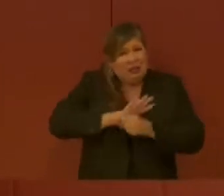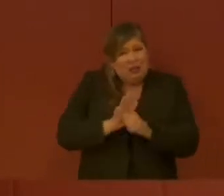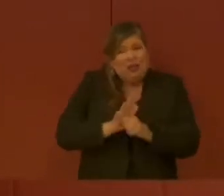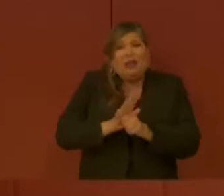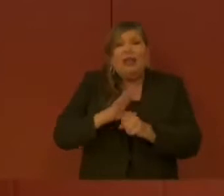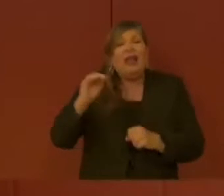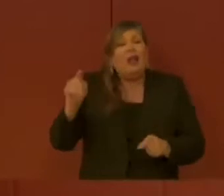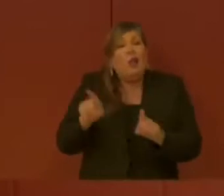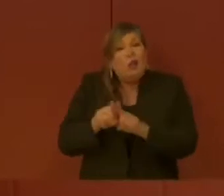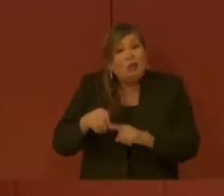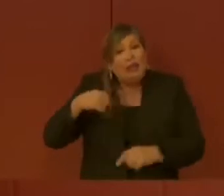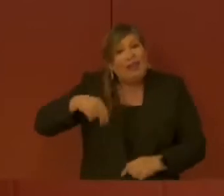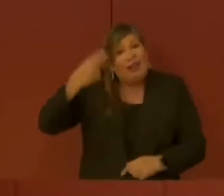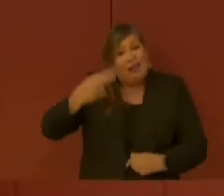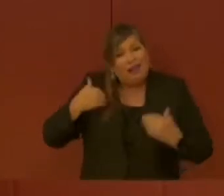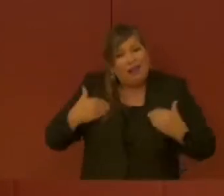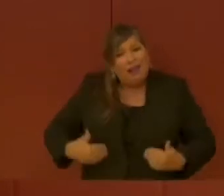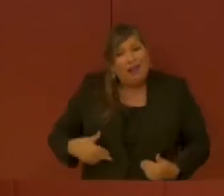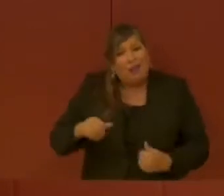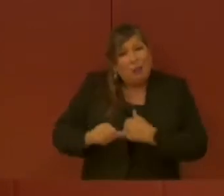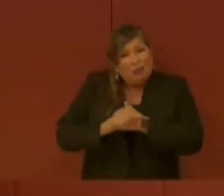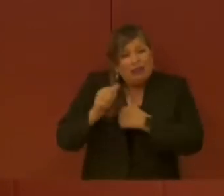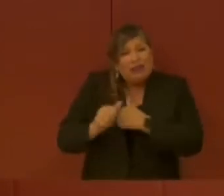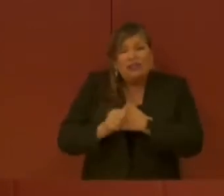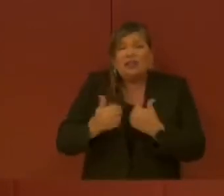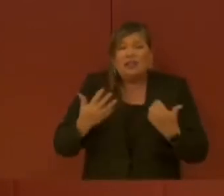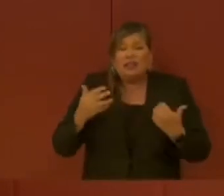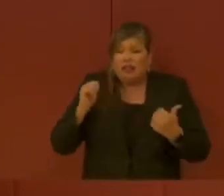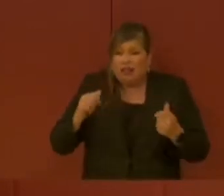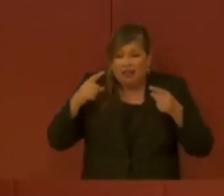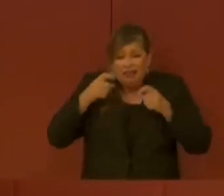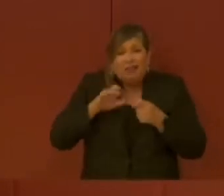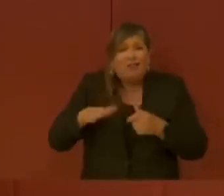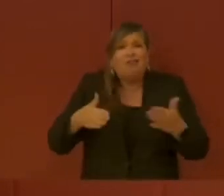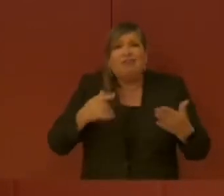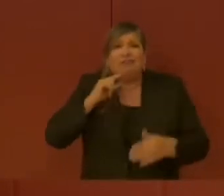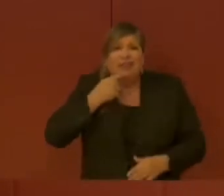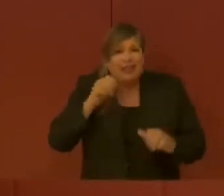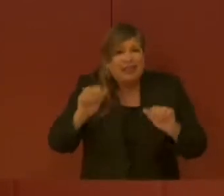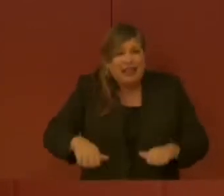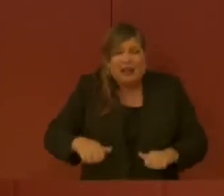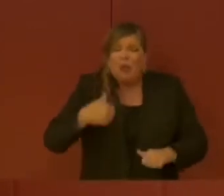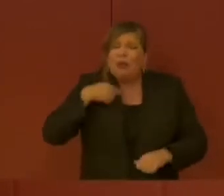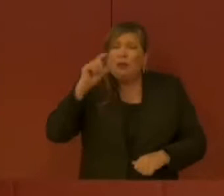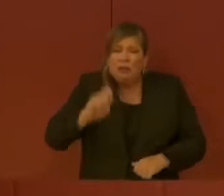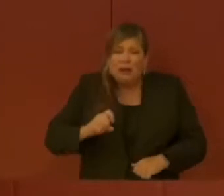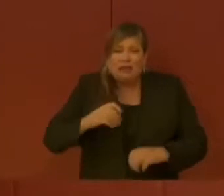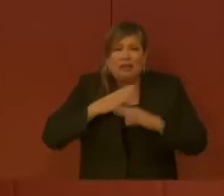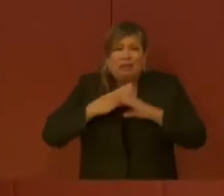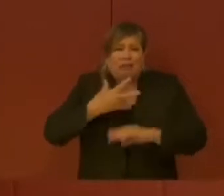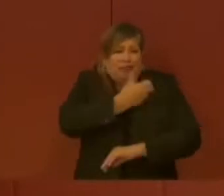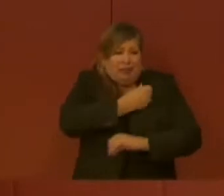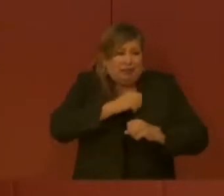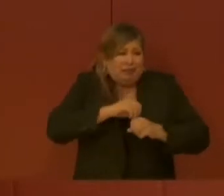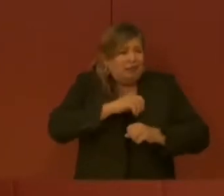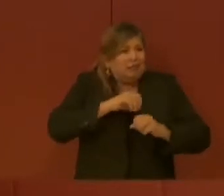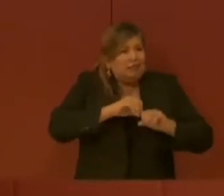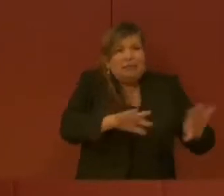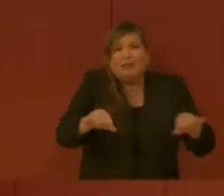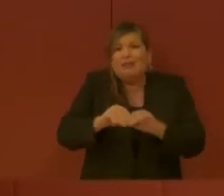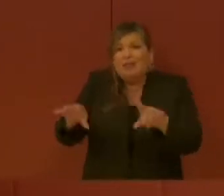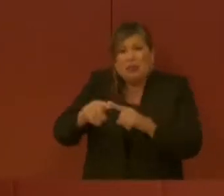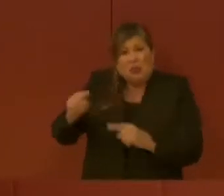complications for the virus. We need to get the vaccines to these areas that have been hit the hardest. Prioritizing